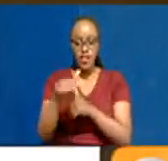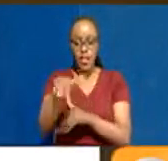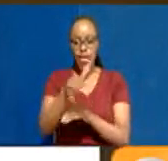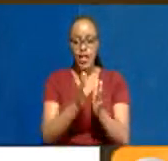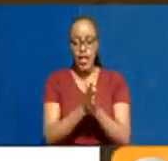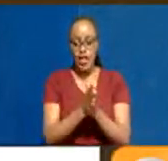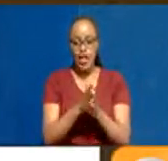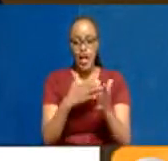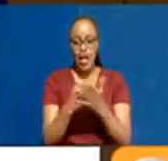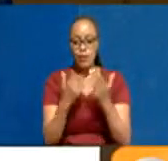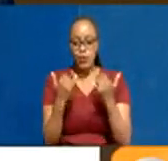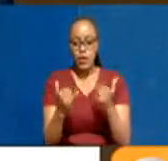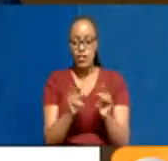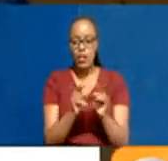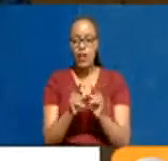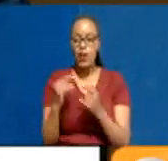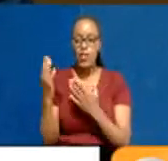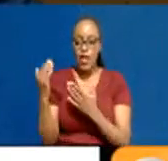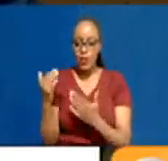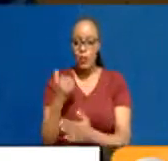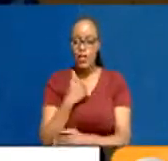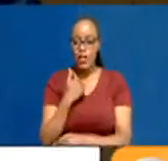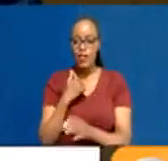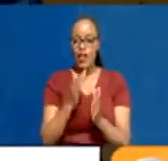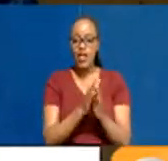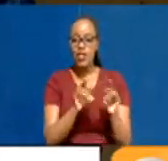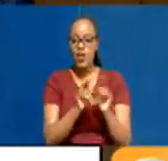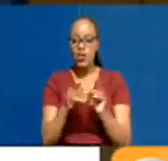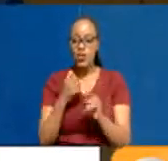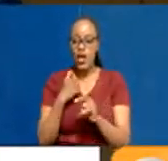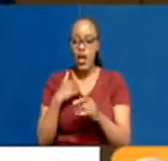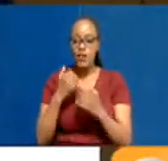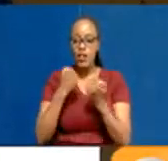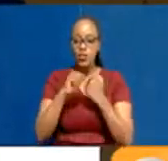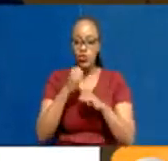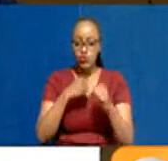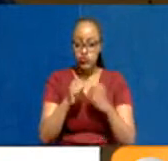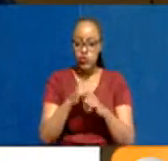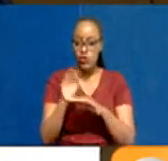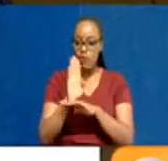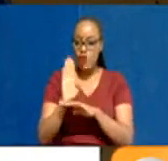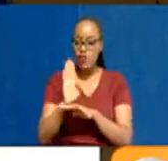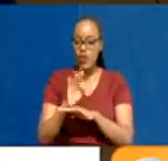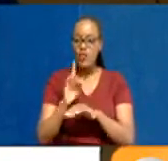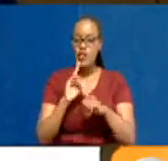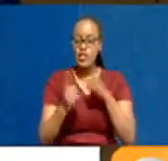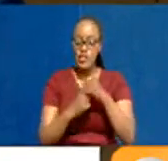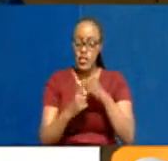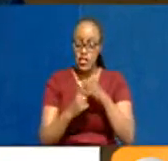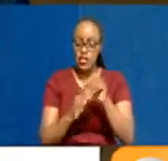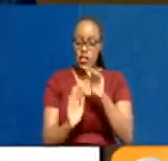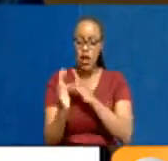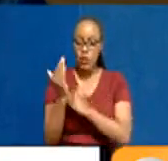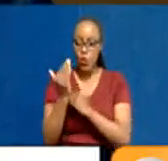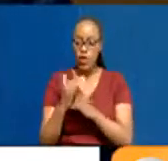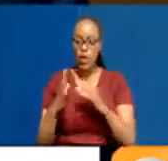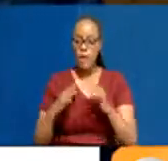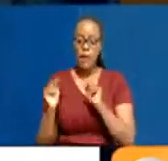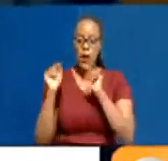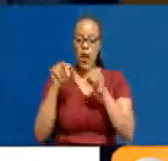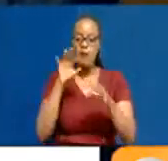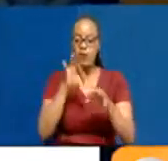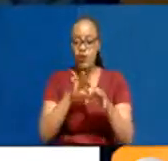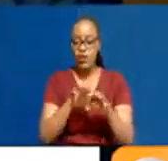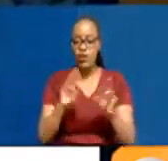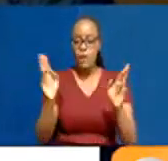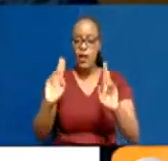here. That's where they'll spend the night, just keeping vigil and ensuring that by 6 a.m. when the voters turn up to vote, they